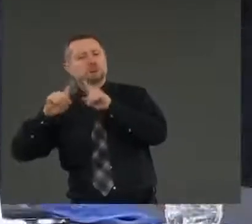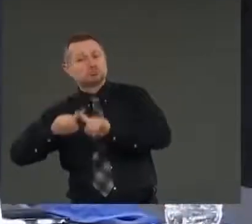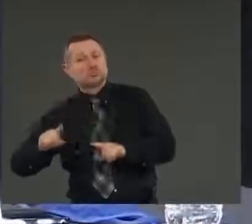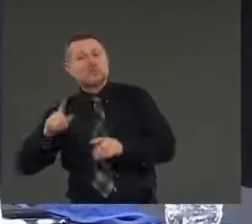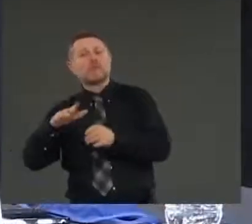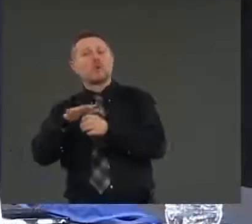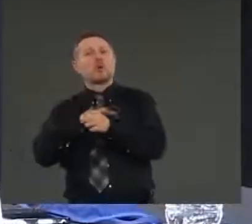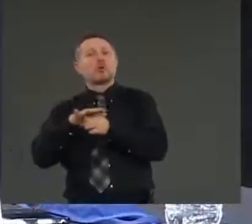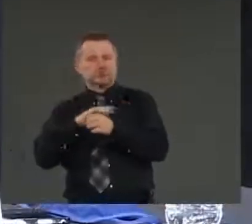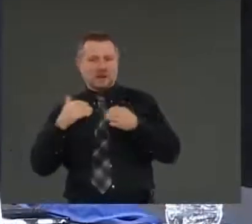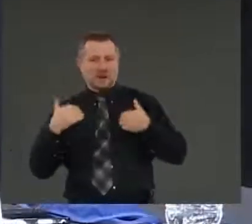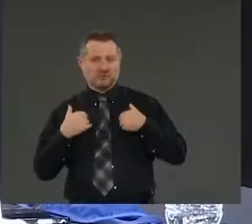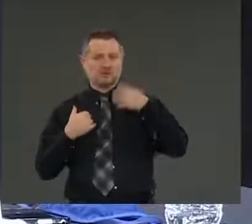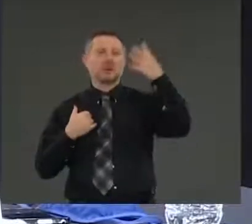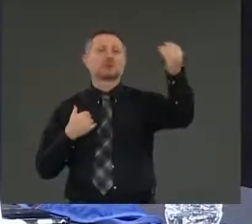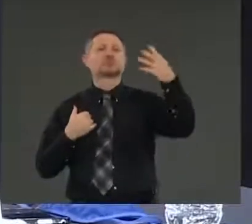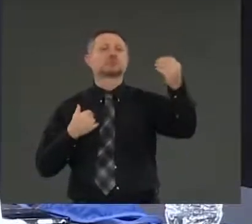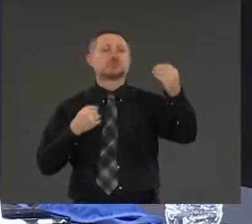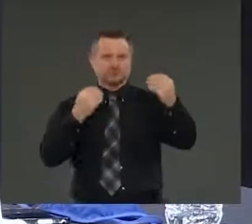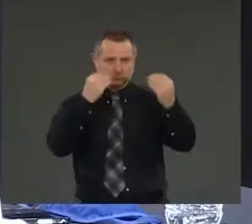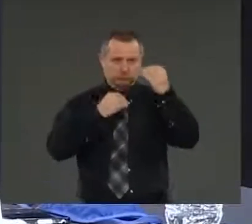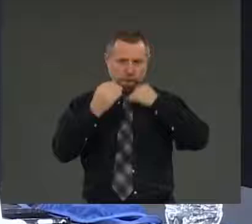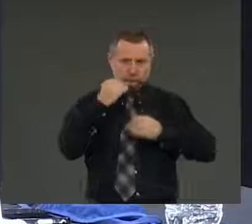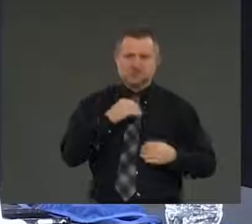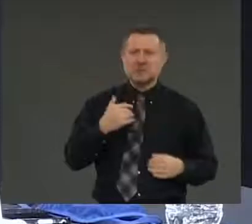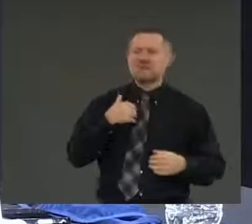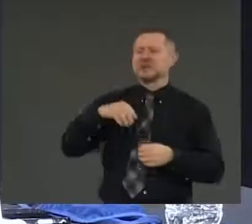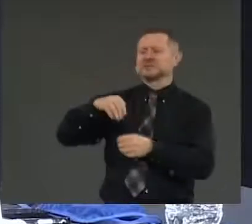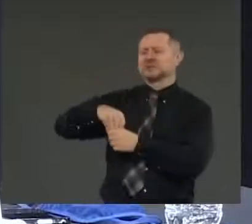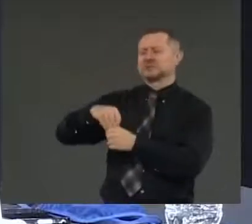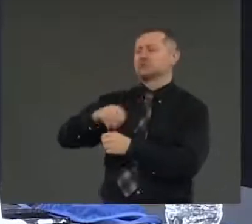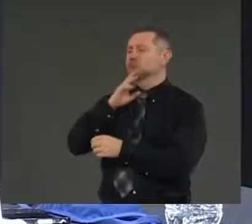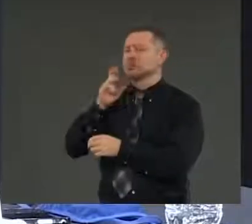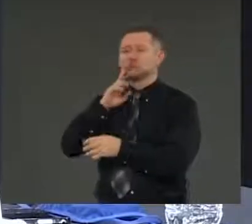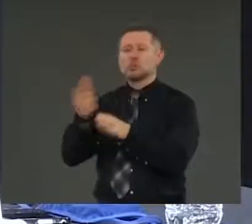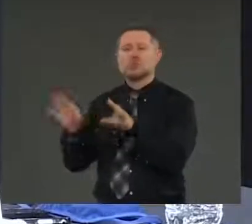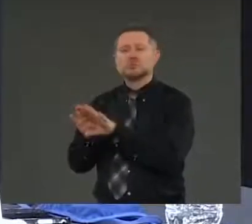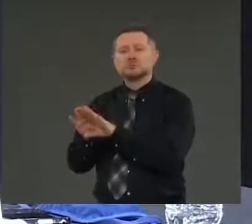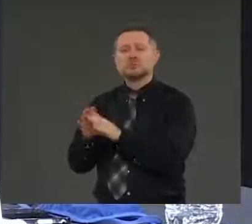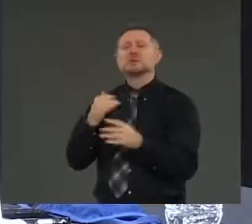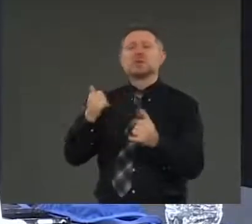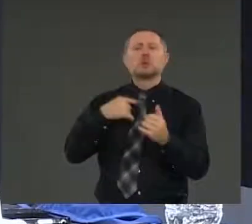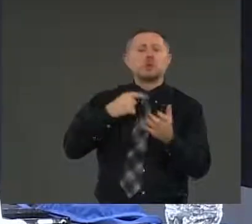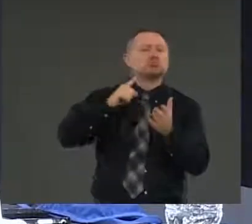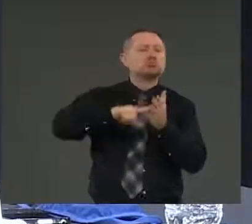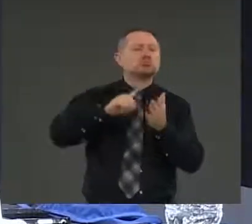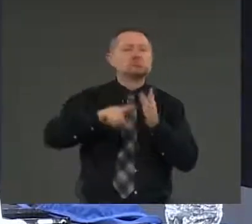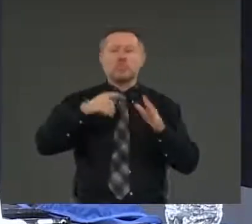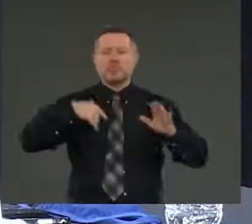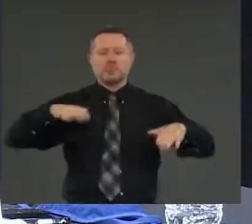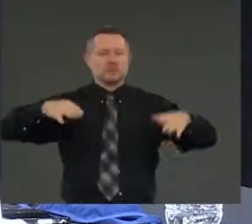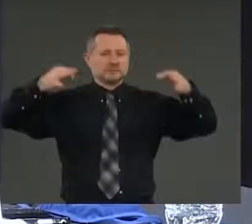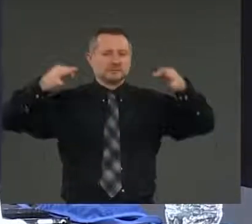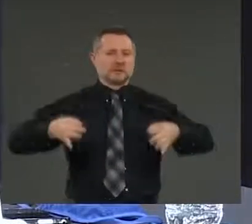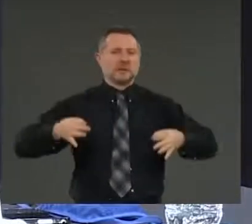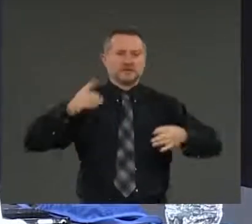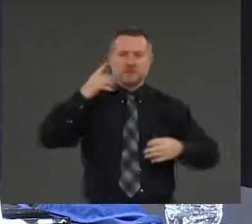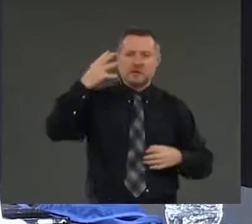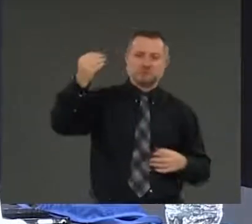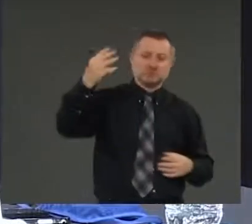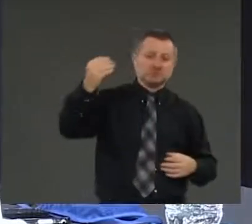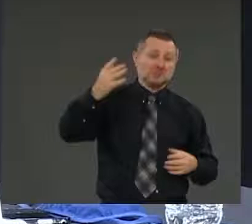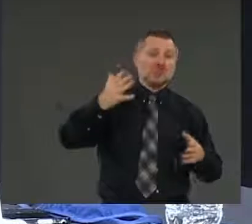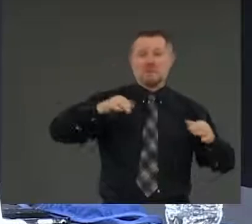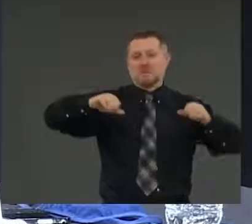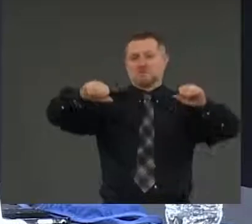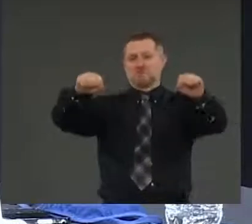in advance of indoor dining. So we're still looking at those guidelines, and we haven't decided yet. But there's a possibility that you